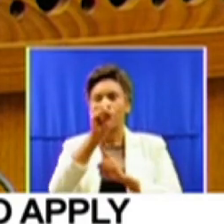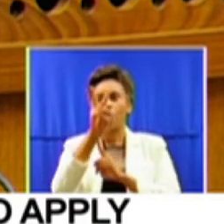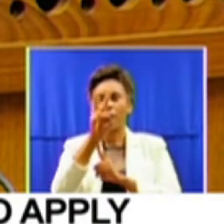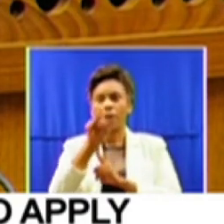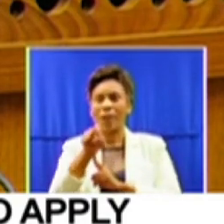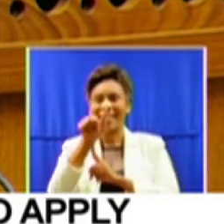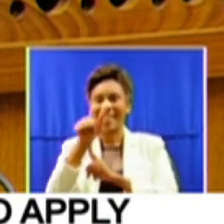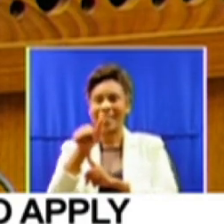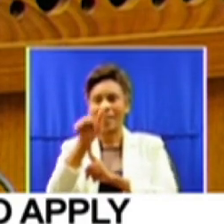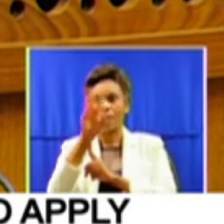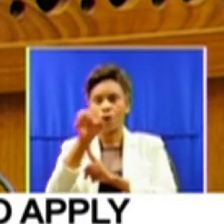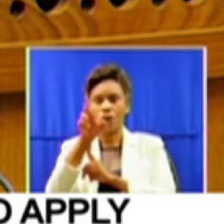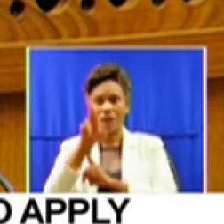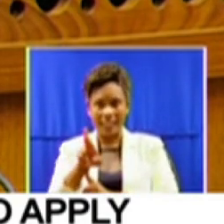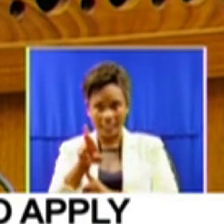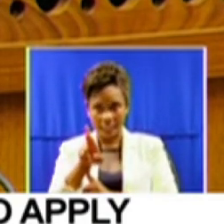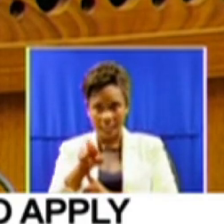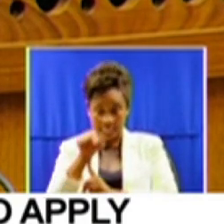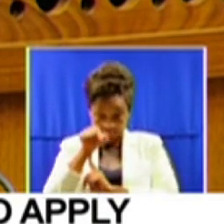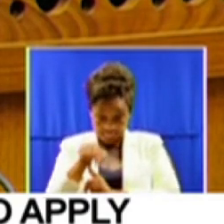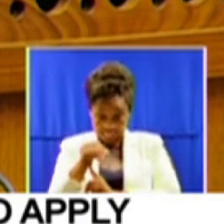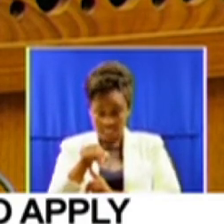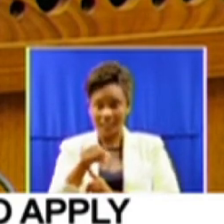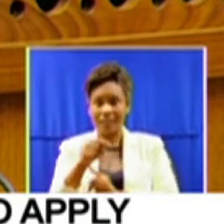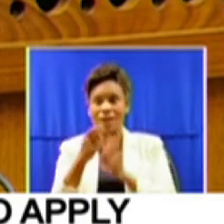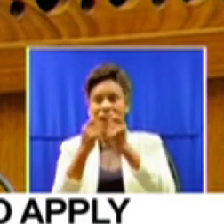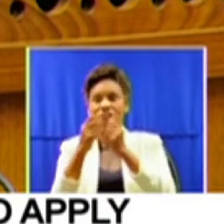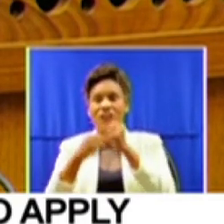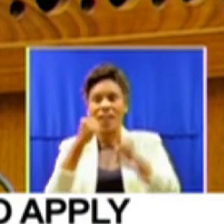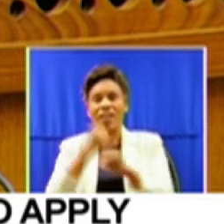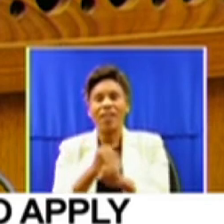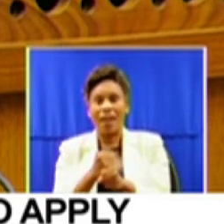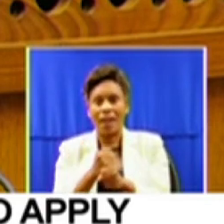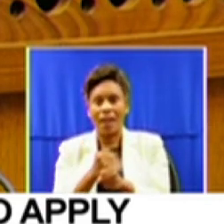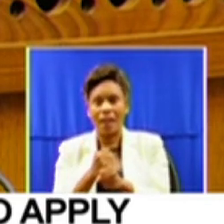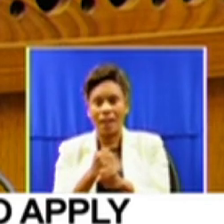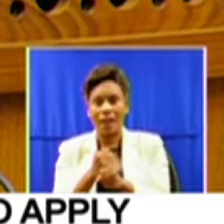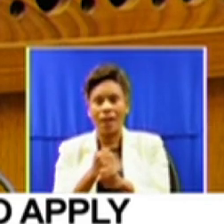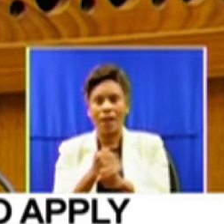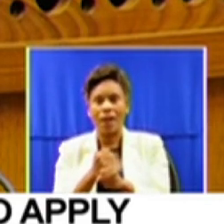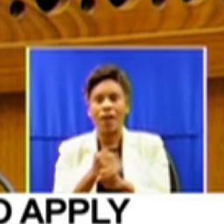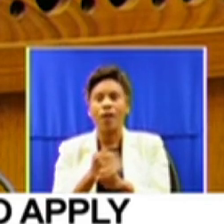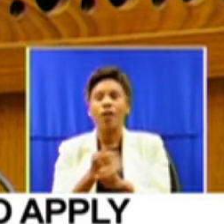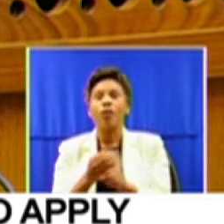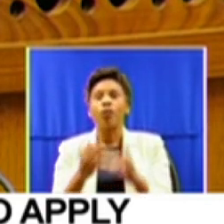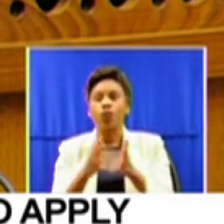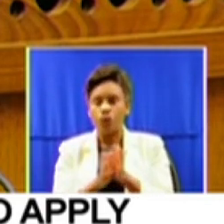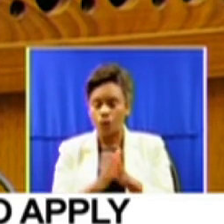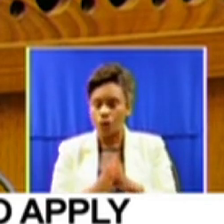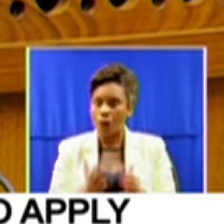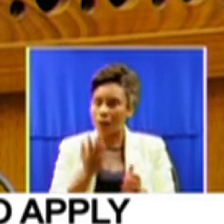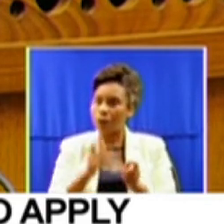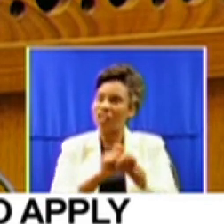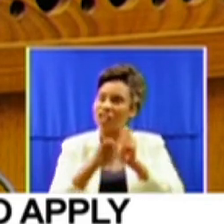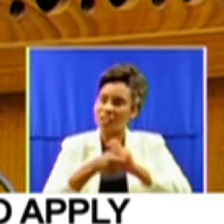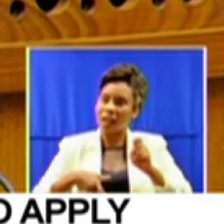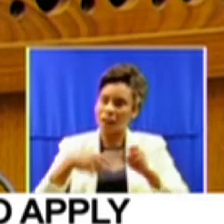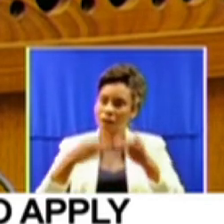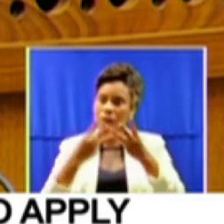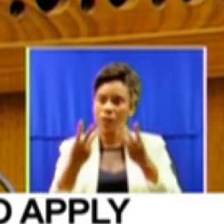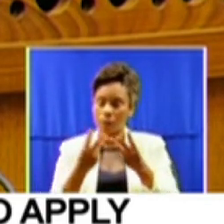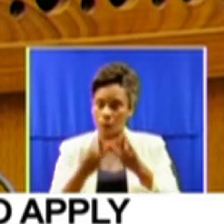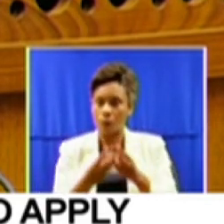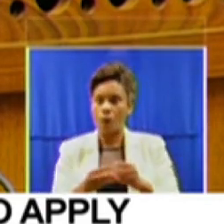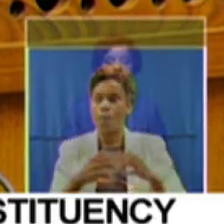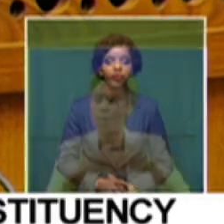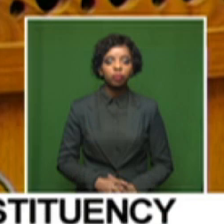billion in this financial year to the game-changing employment initiatives that are championed by the